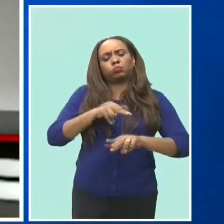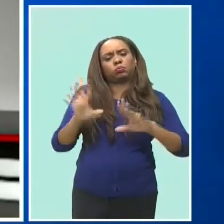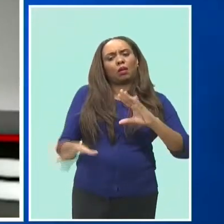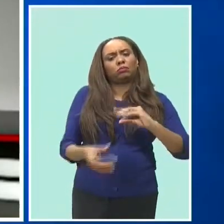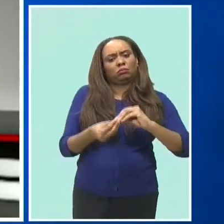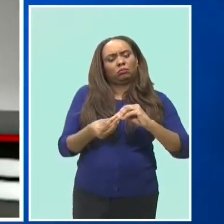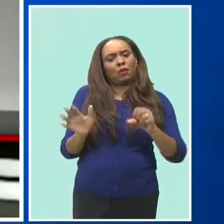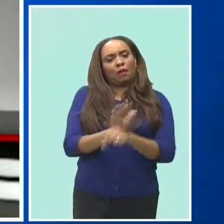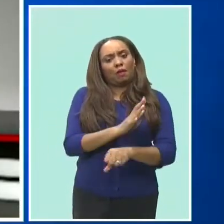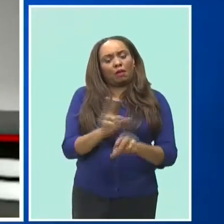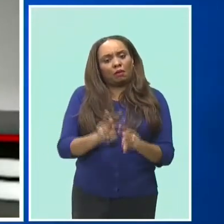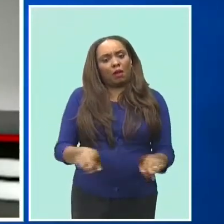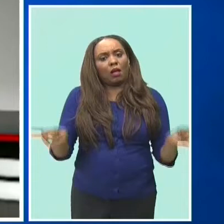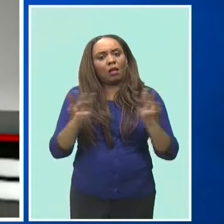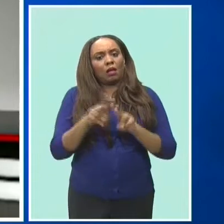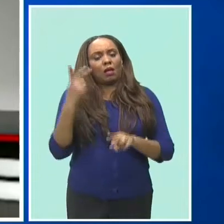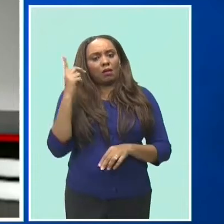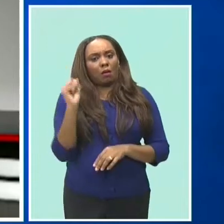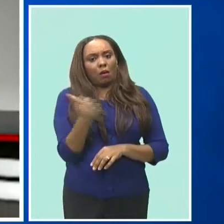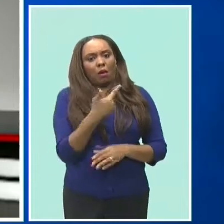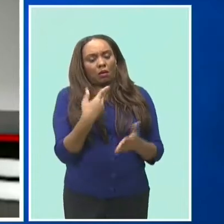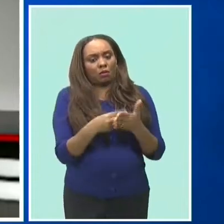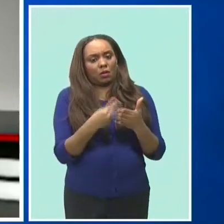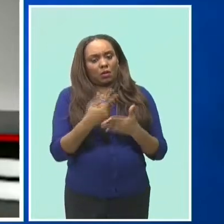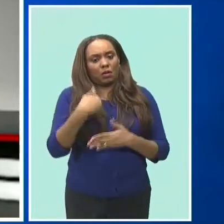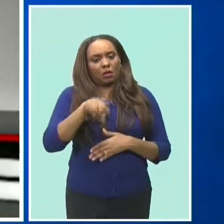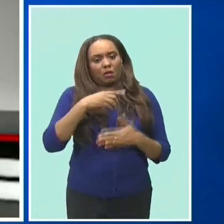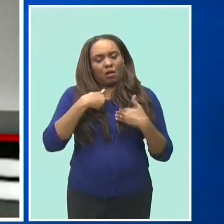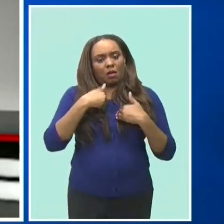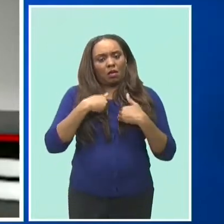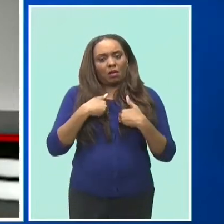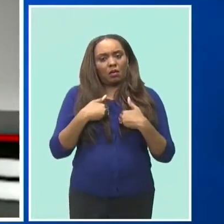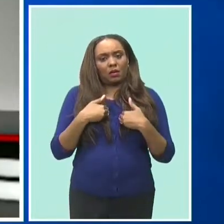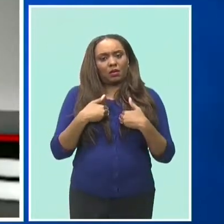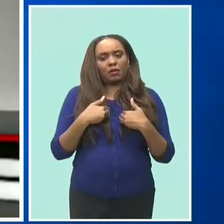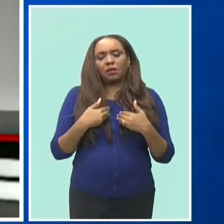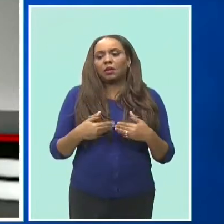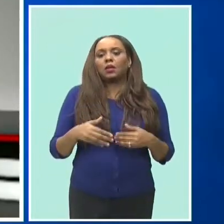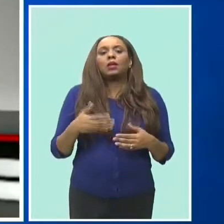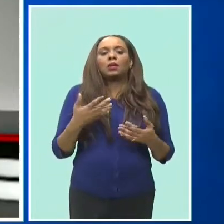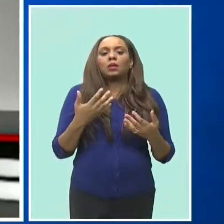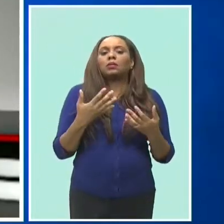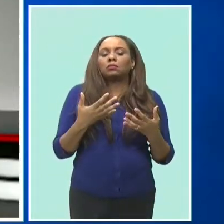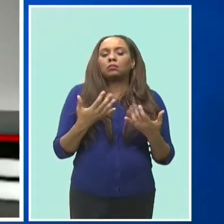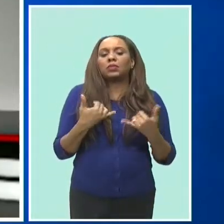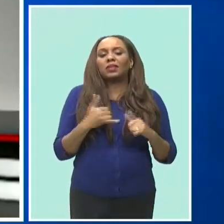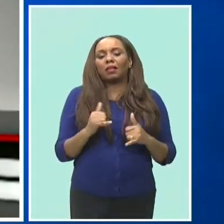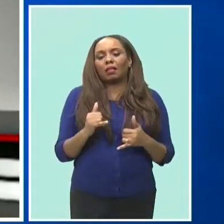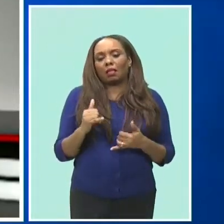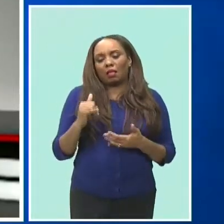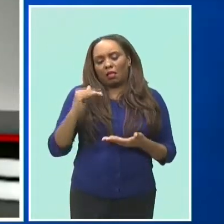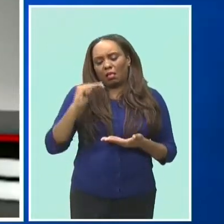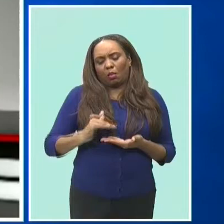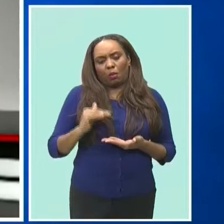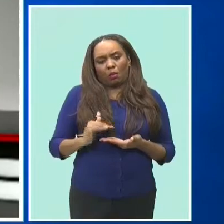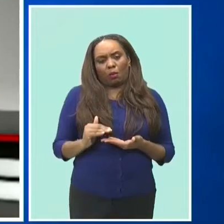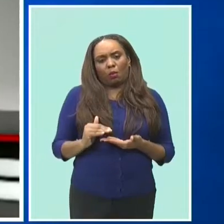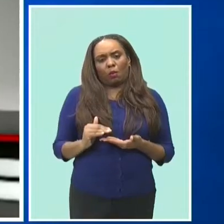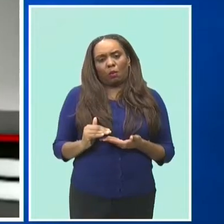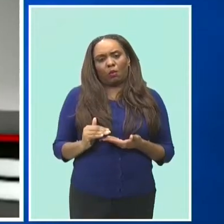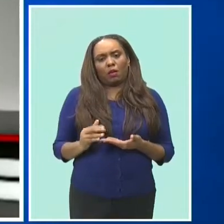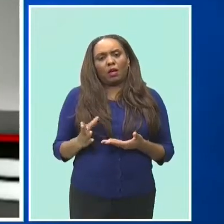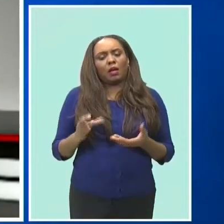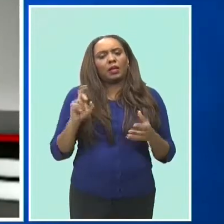the money that we hold, the return on our assets is quite low, and it remains low, and we need to see